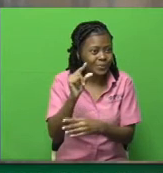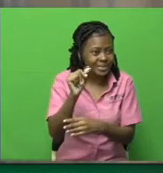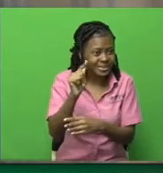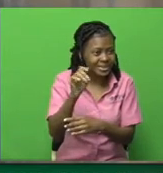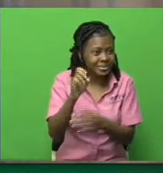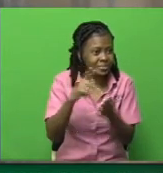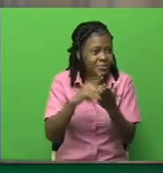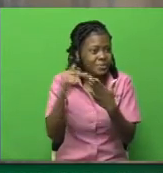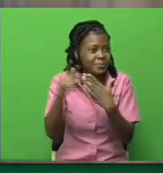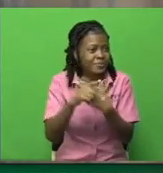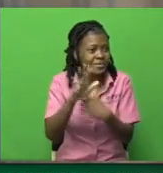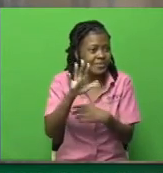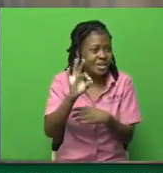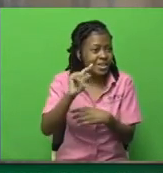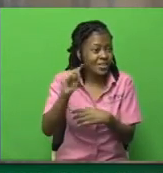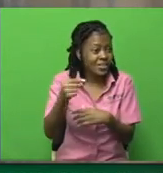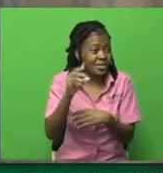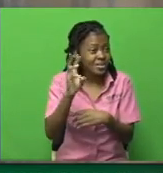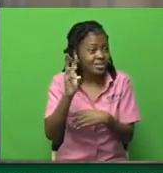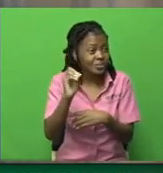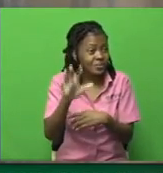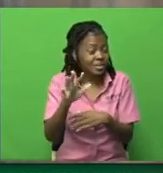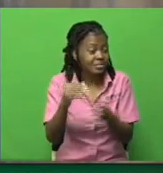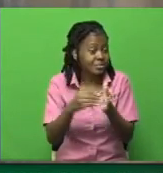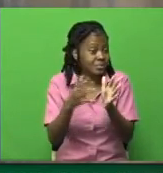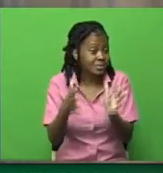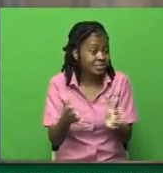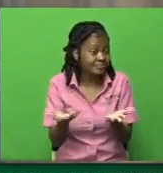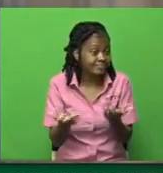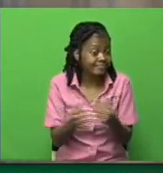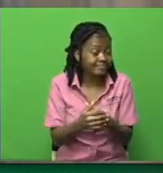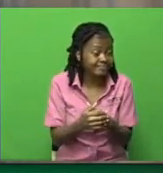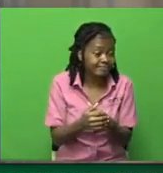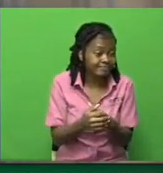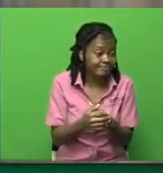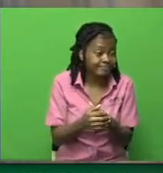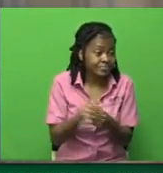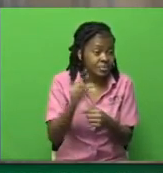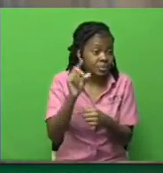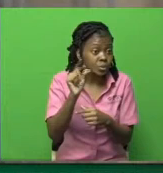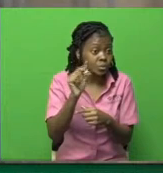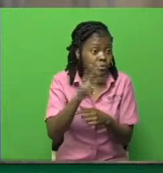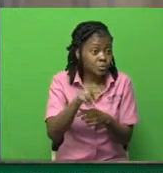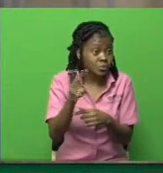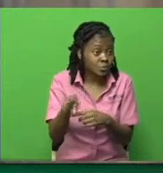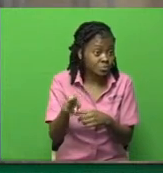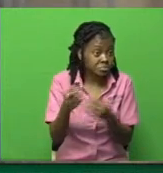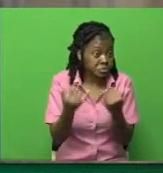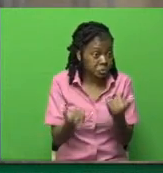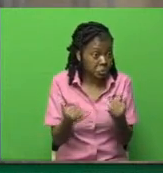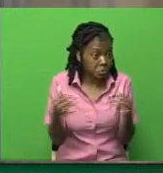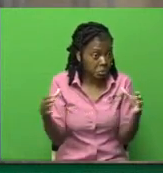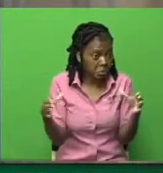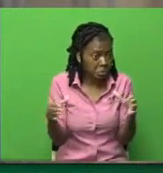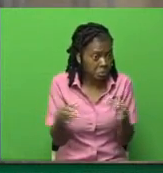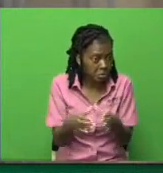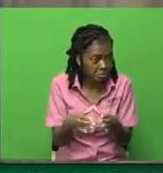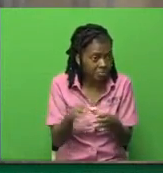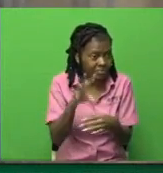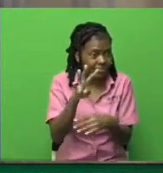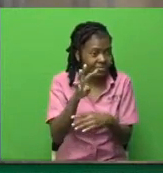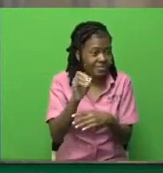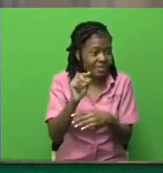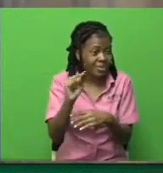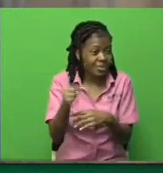605 students in 2022 this number has dropped to forty thousand